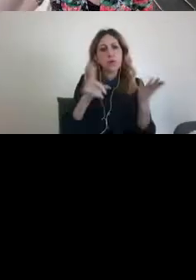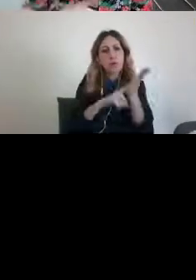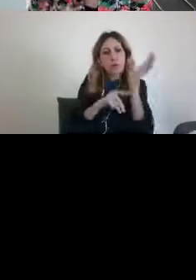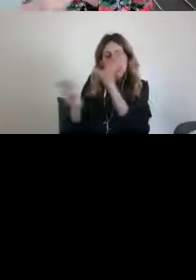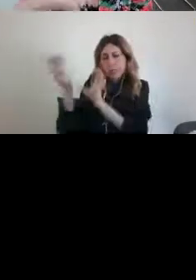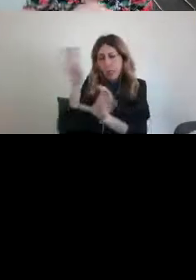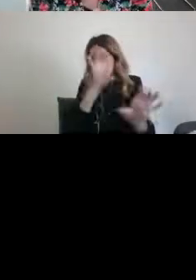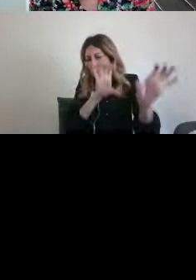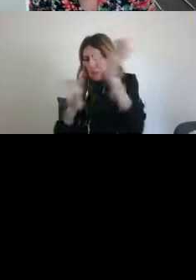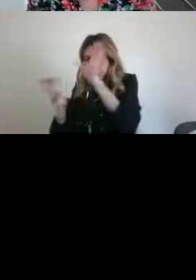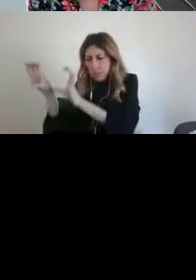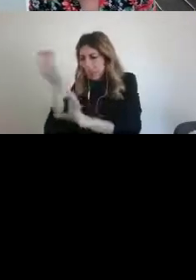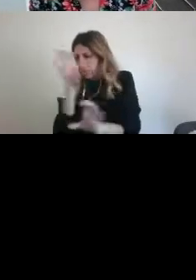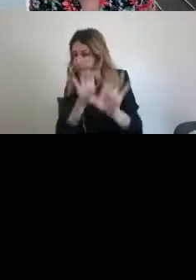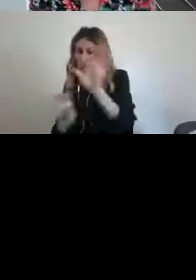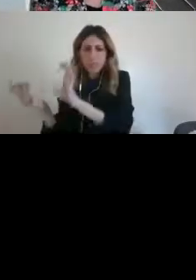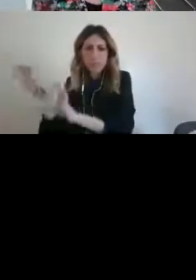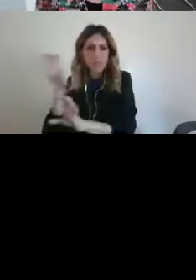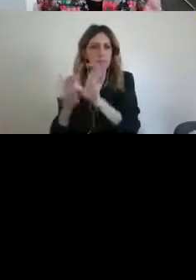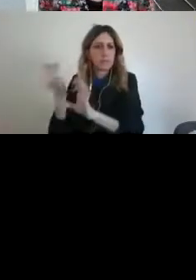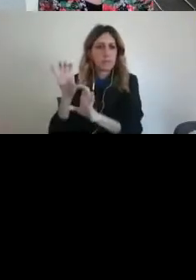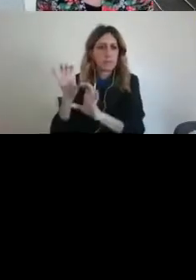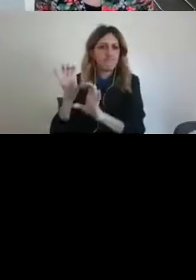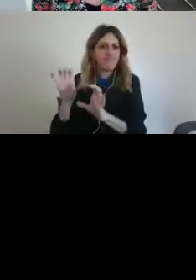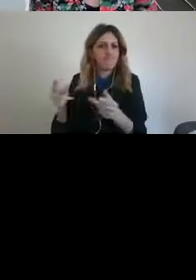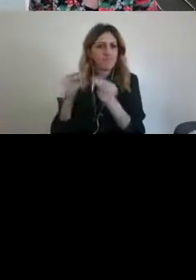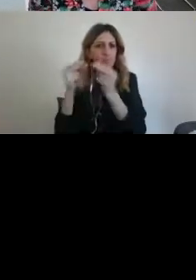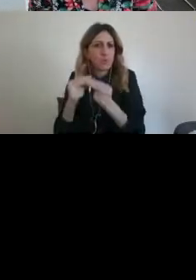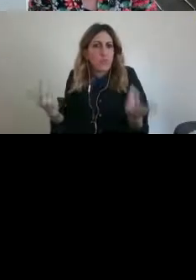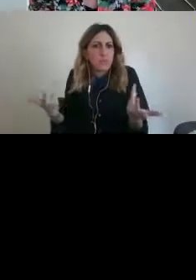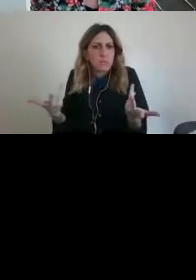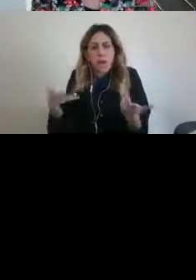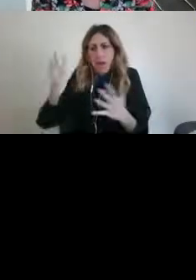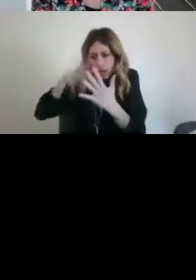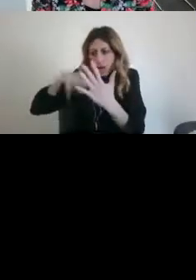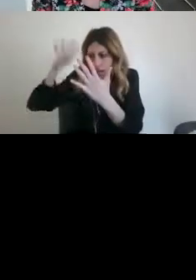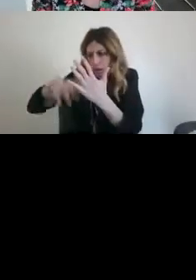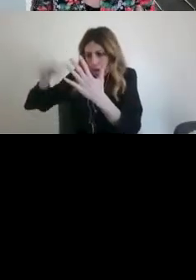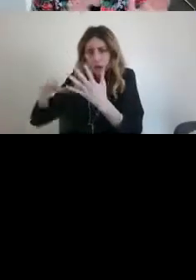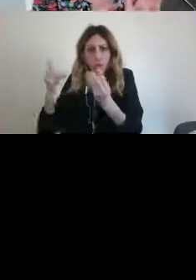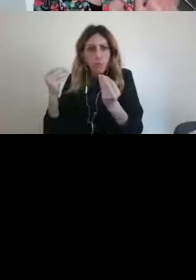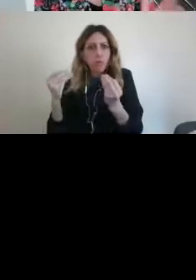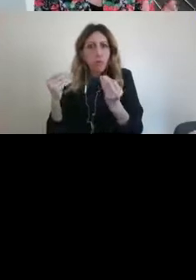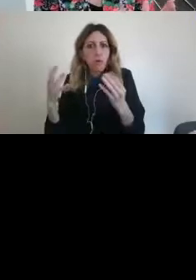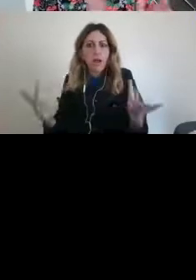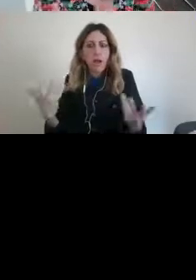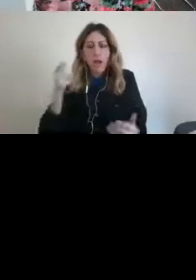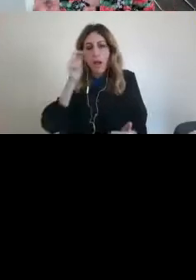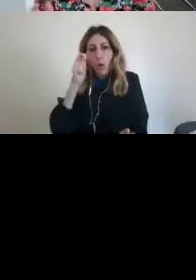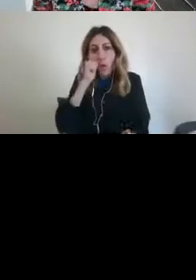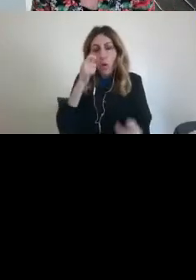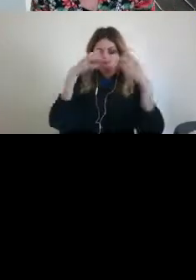that Google follows in order to crawl through your site, are that good. Google will just have a hard time finding out what content